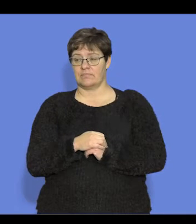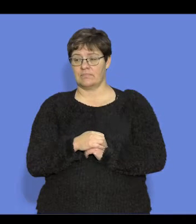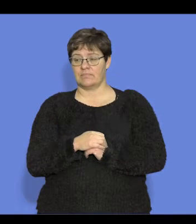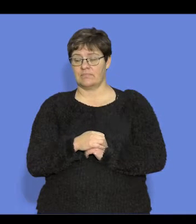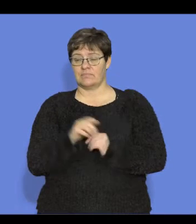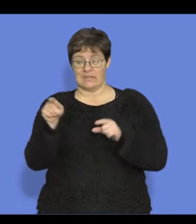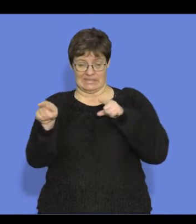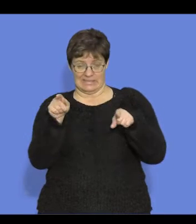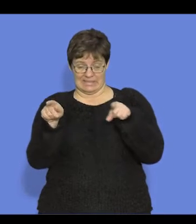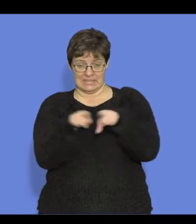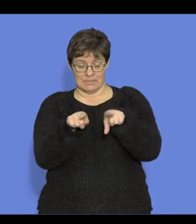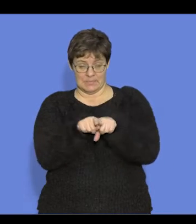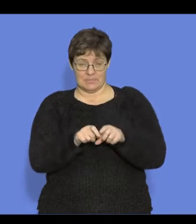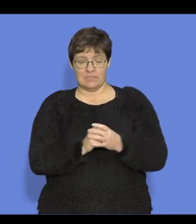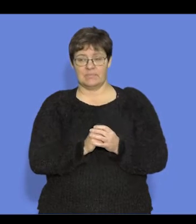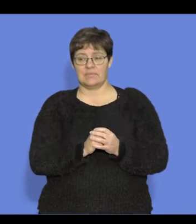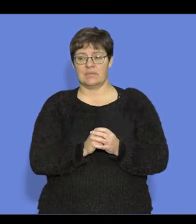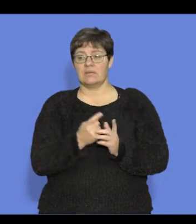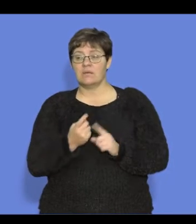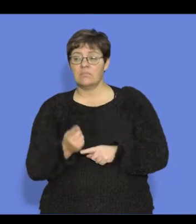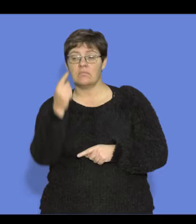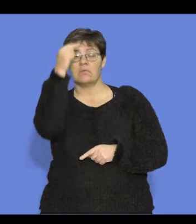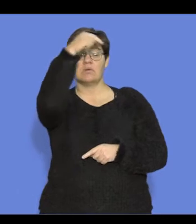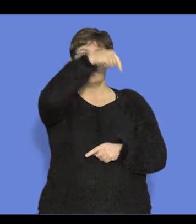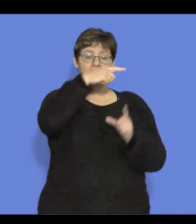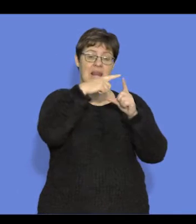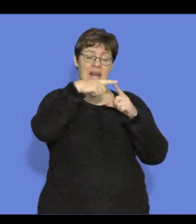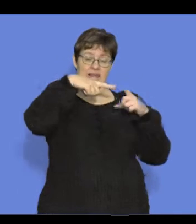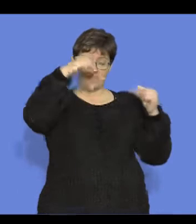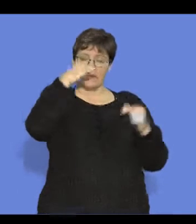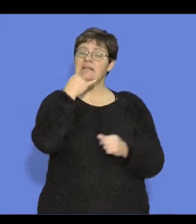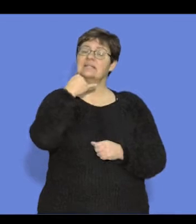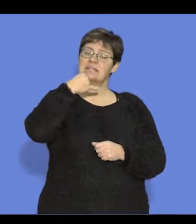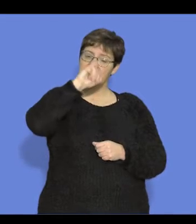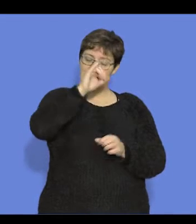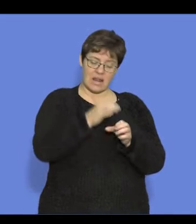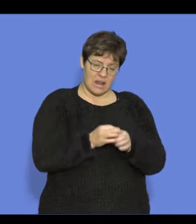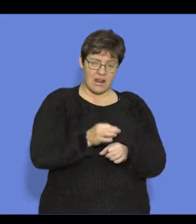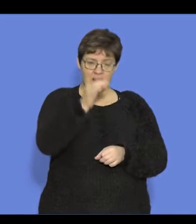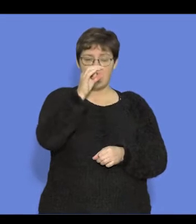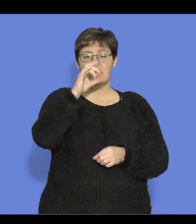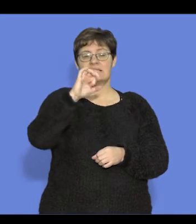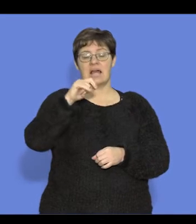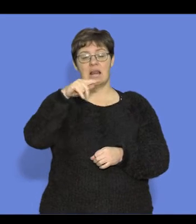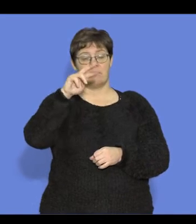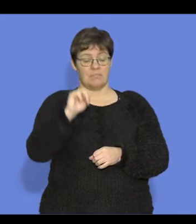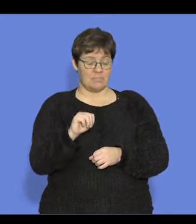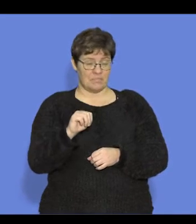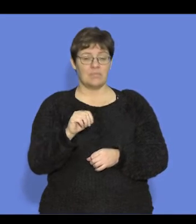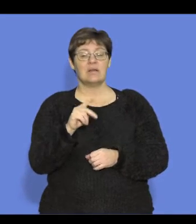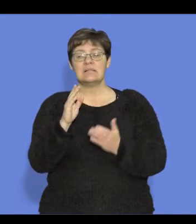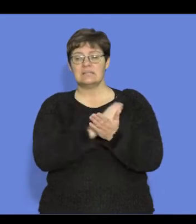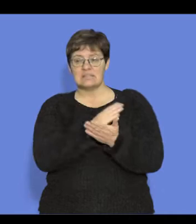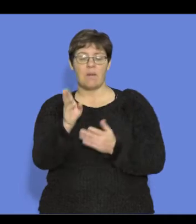part there. And when it gets to the leaves, still in the long tubes of the xylem vessels, some of the water